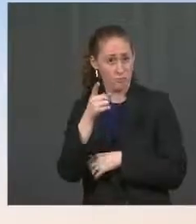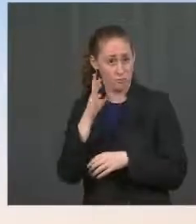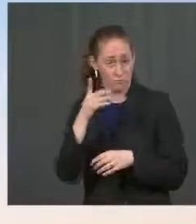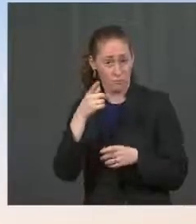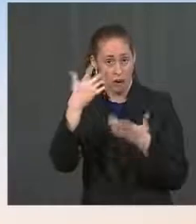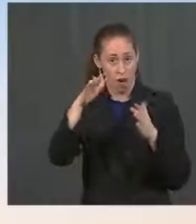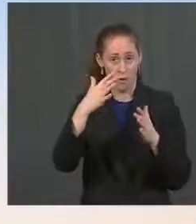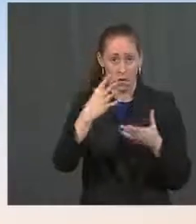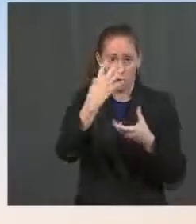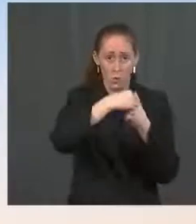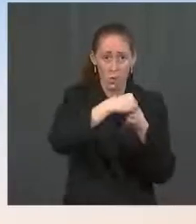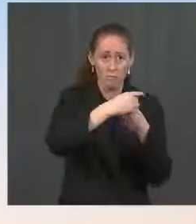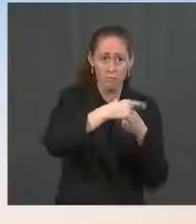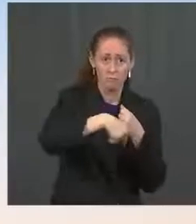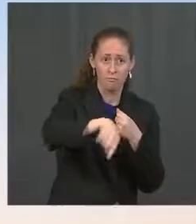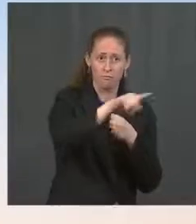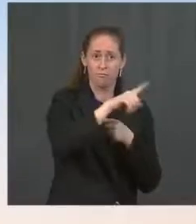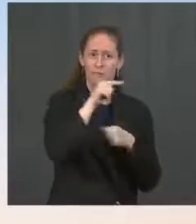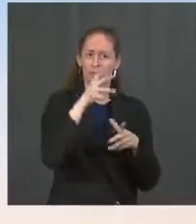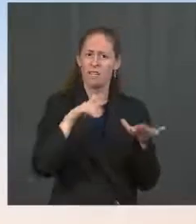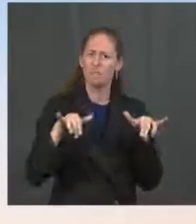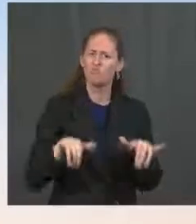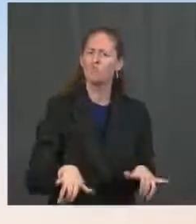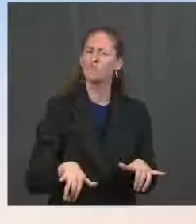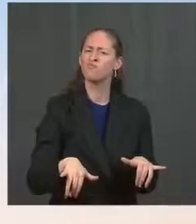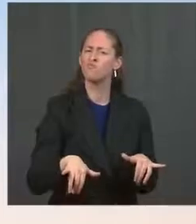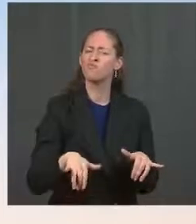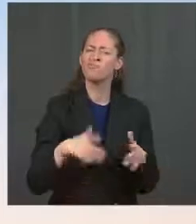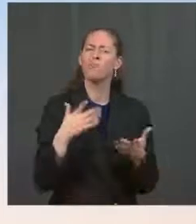have a count of how many might be there? And then